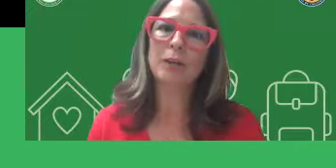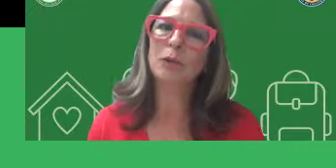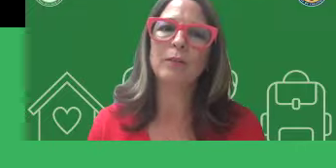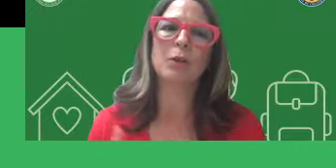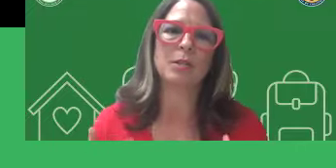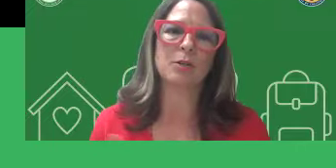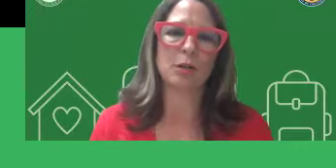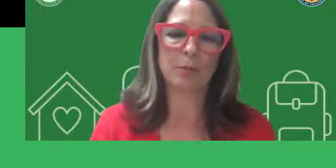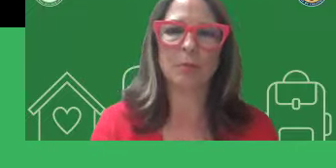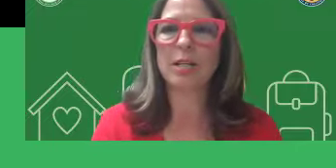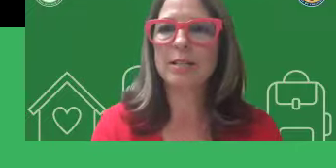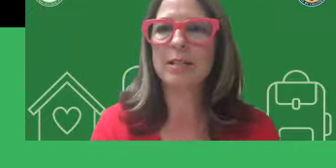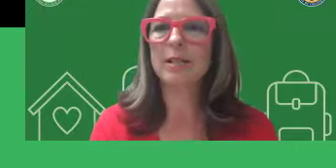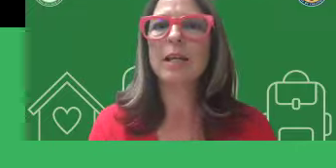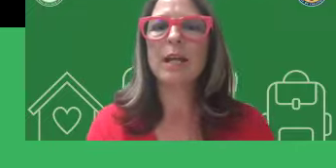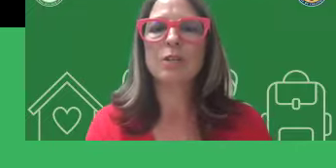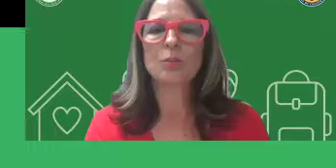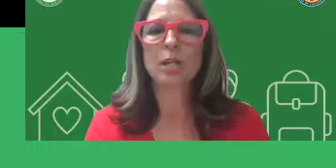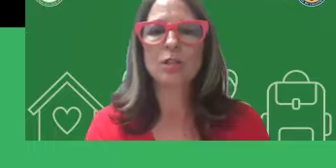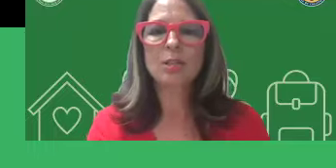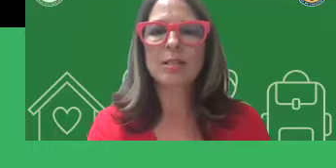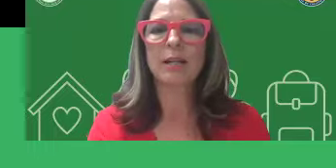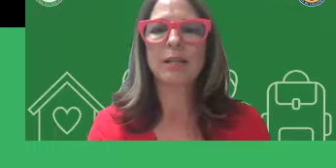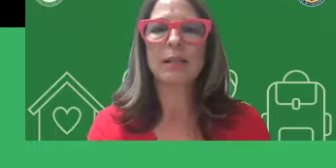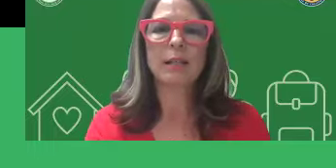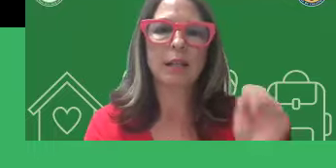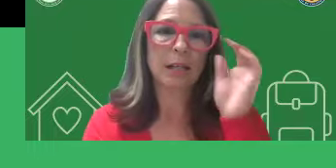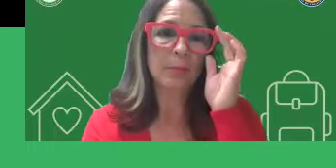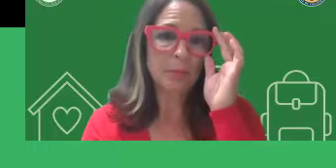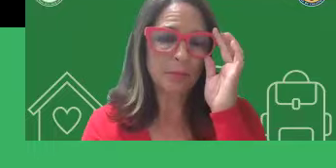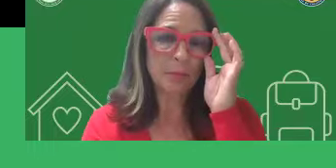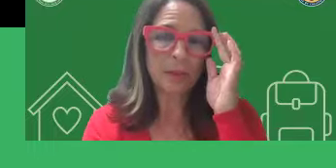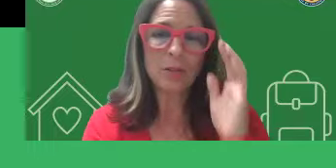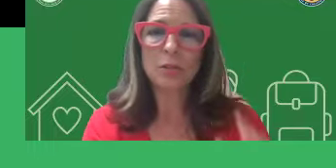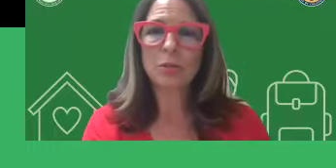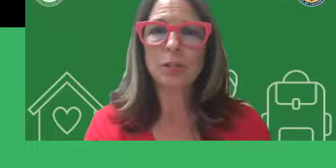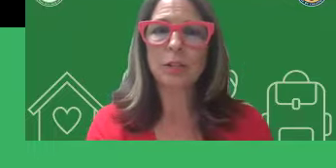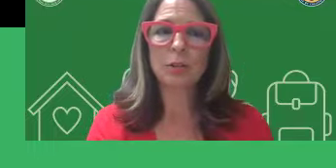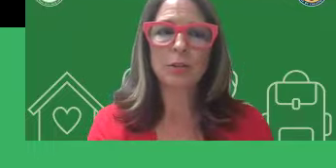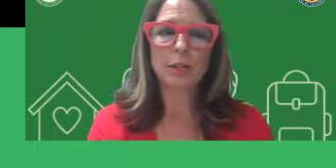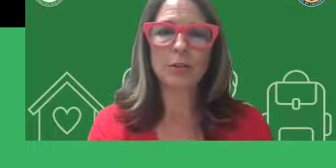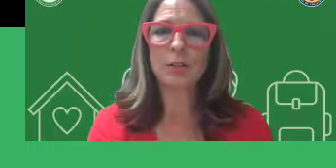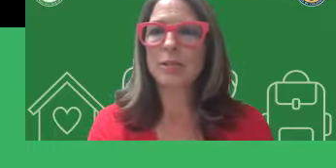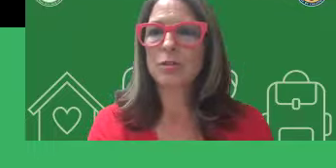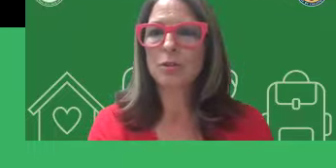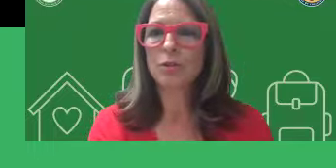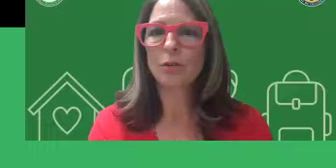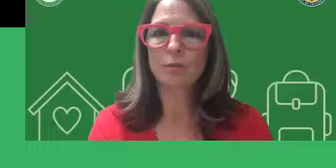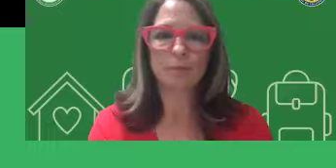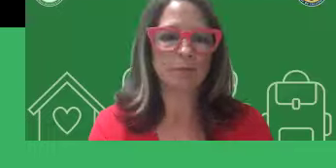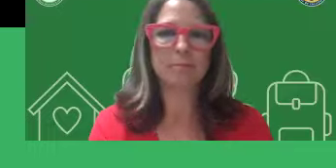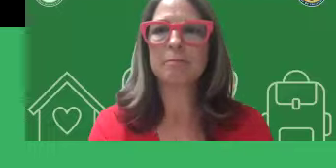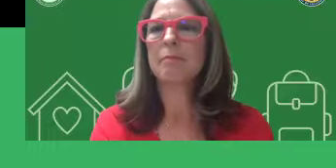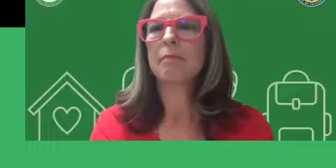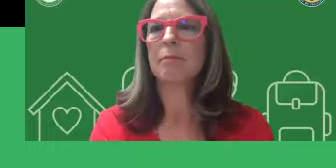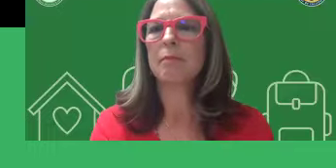have an other category if you don't see yourself represented. And so we'll take just a second to get your answers.